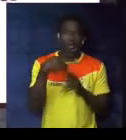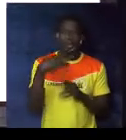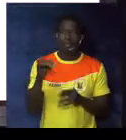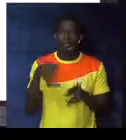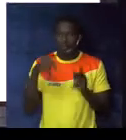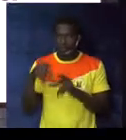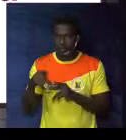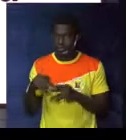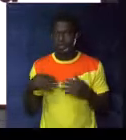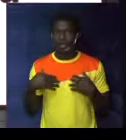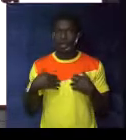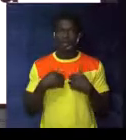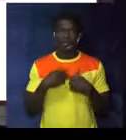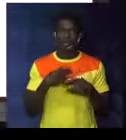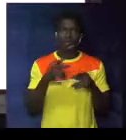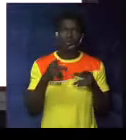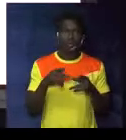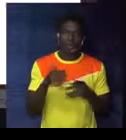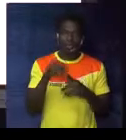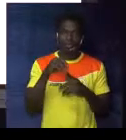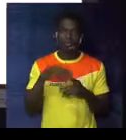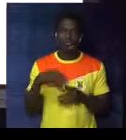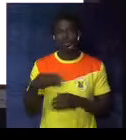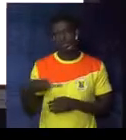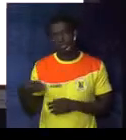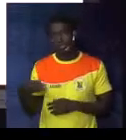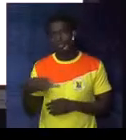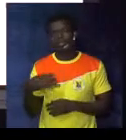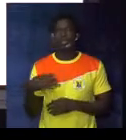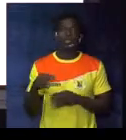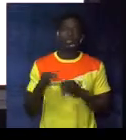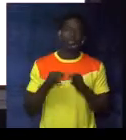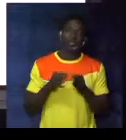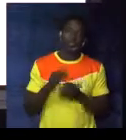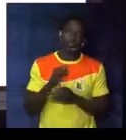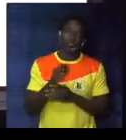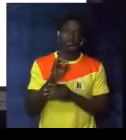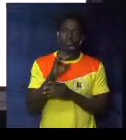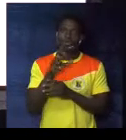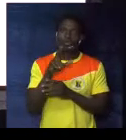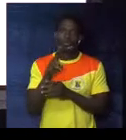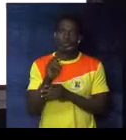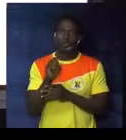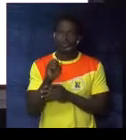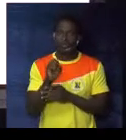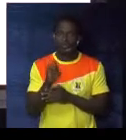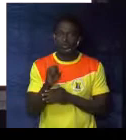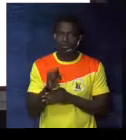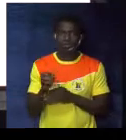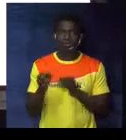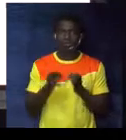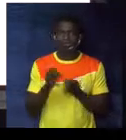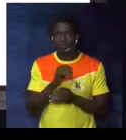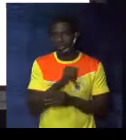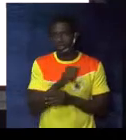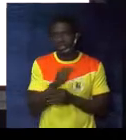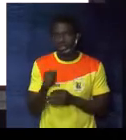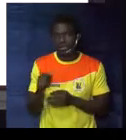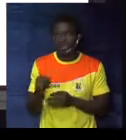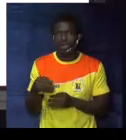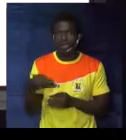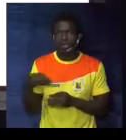of any person, animal, place, or thing. So defining clauses describes a particular